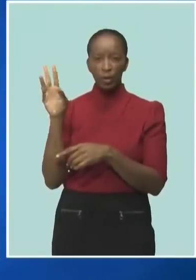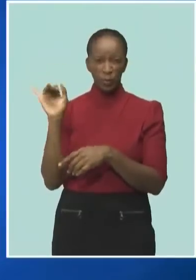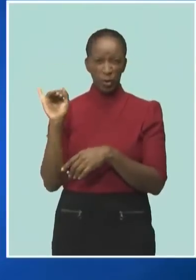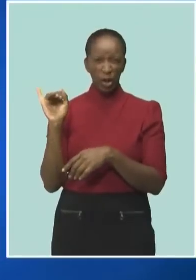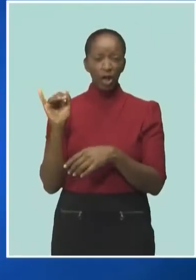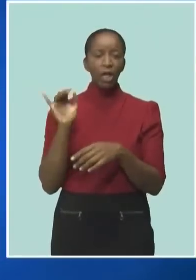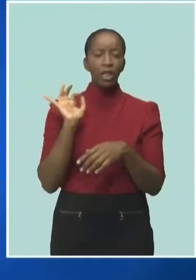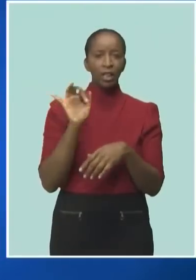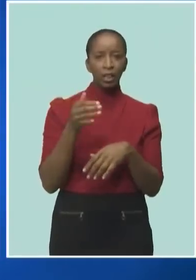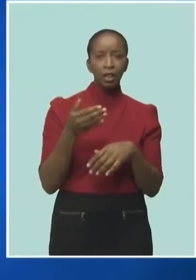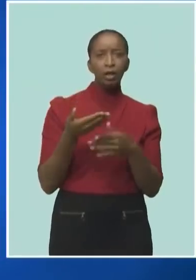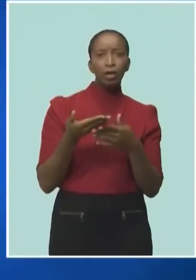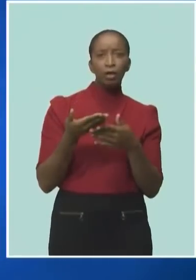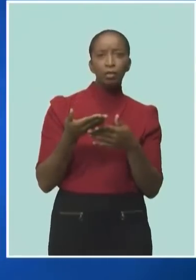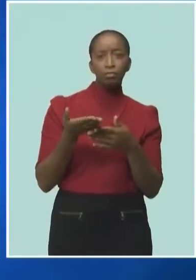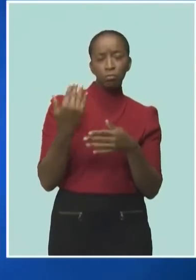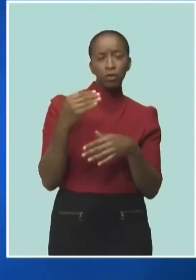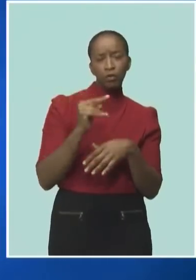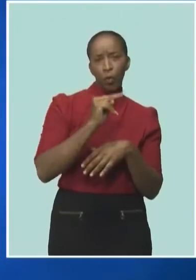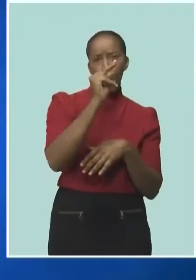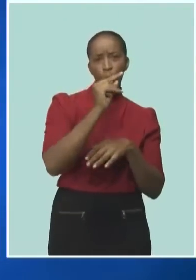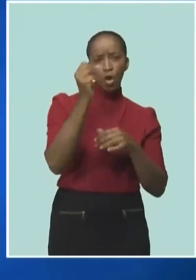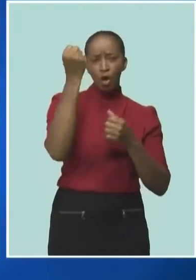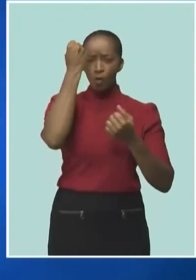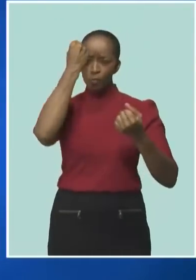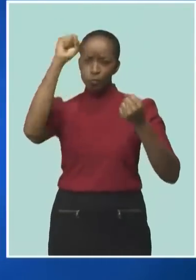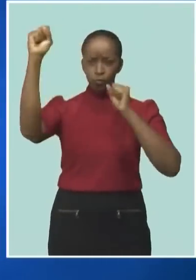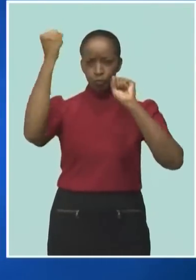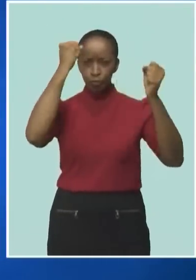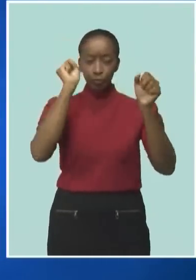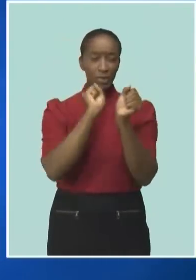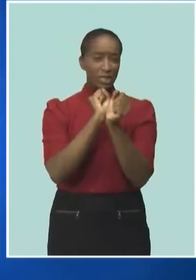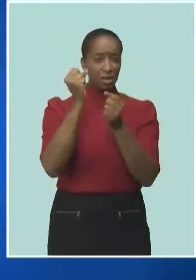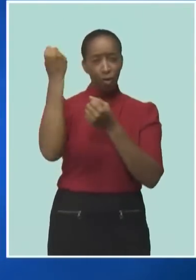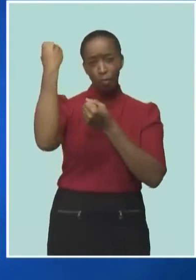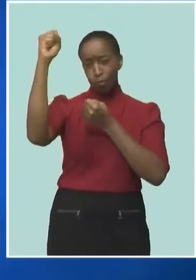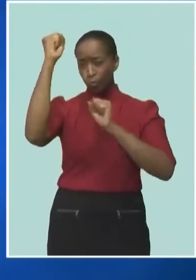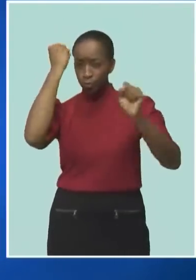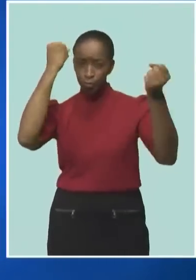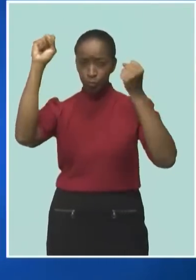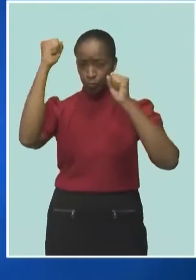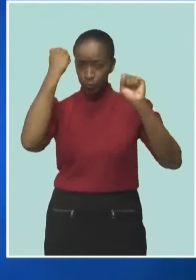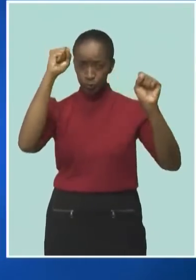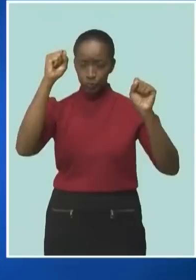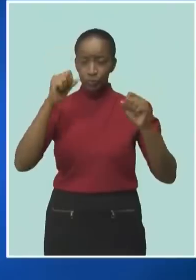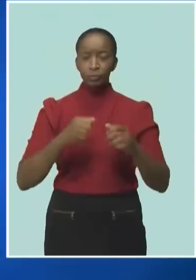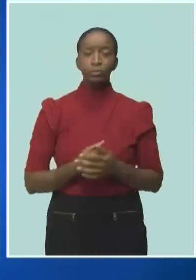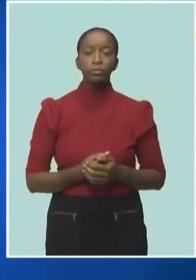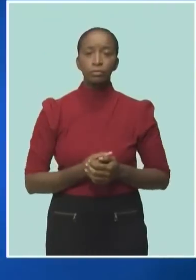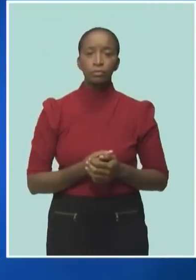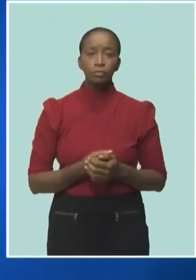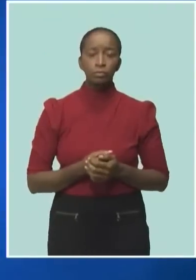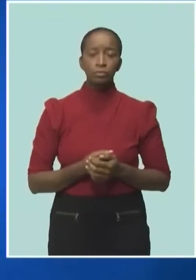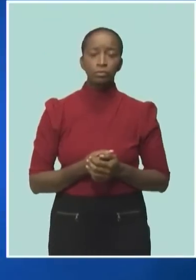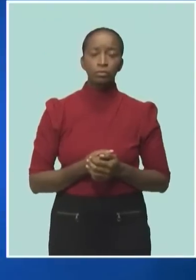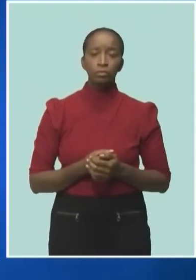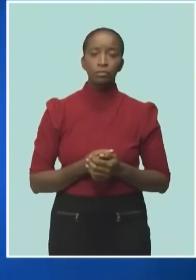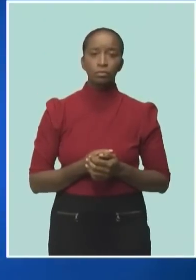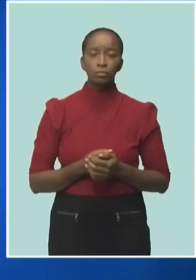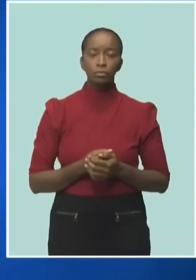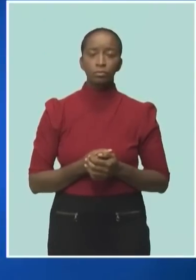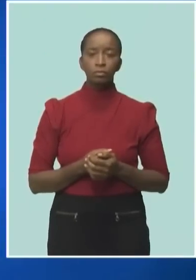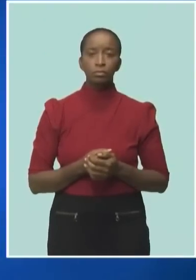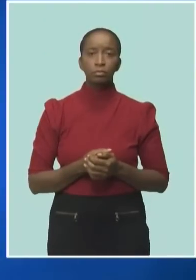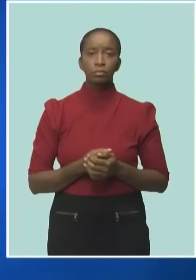uprising in the northern parts of the island. So can coffee dream be our dream? From every